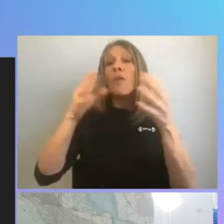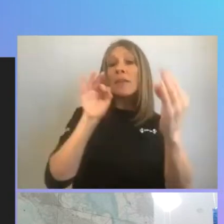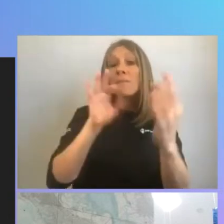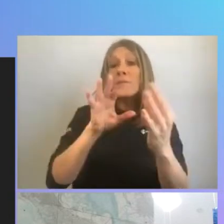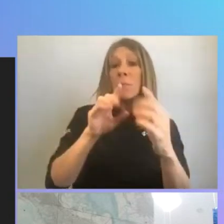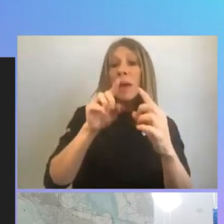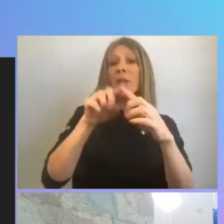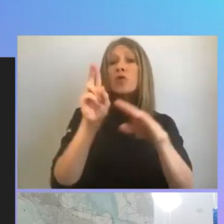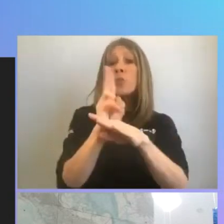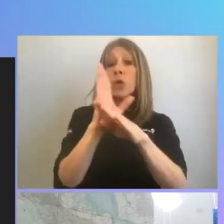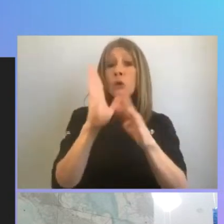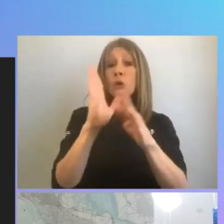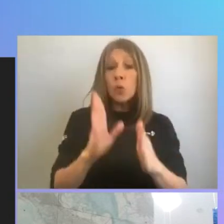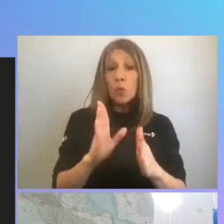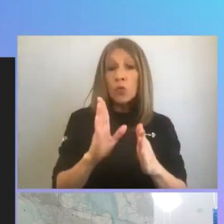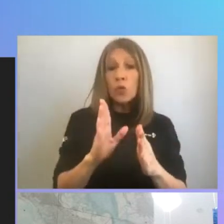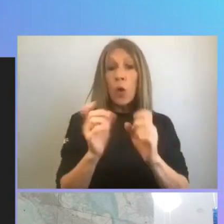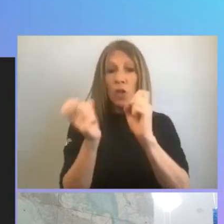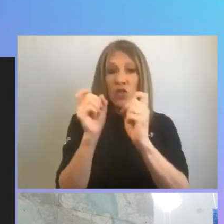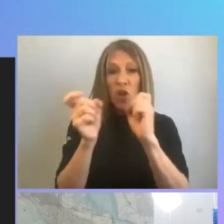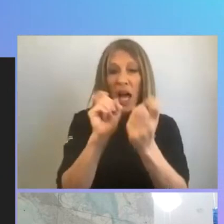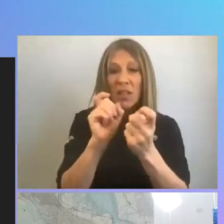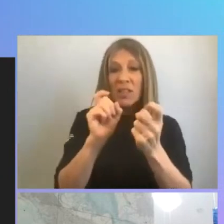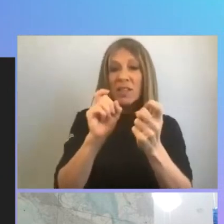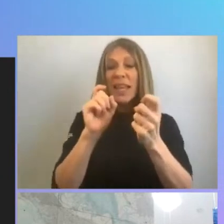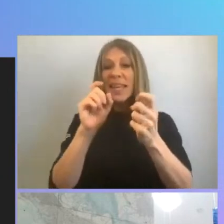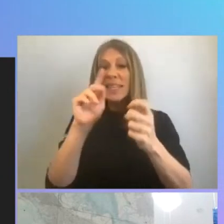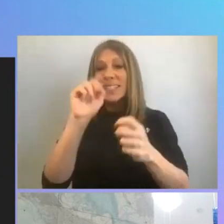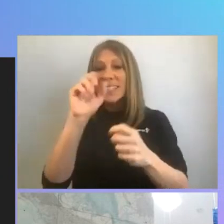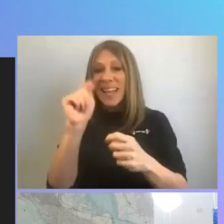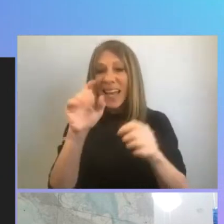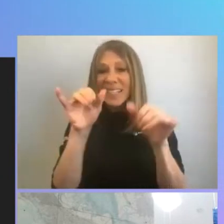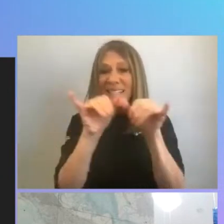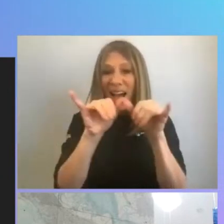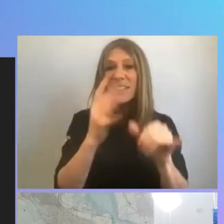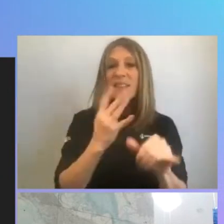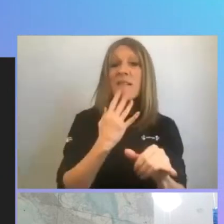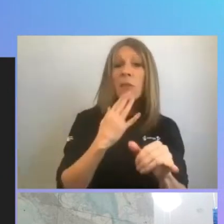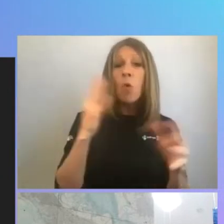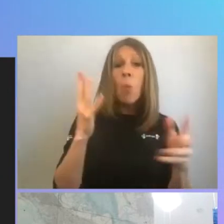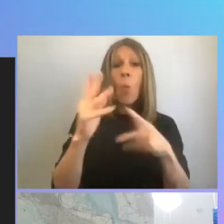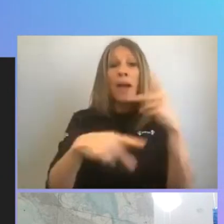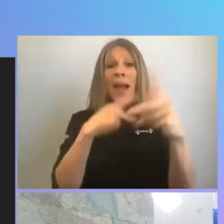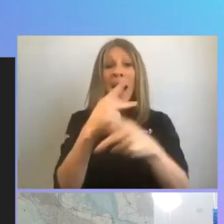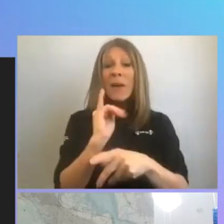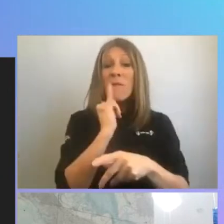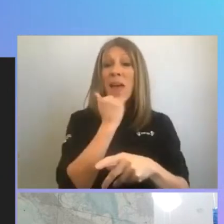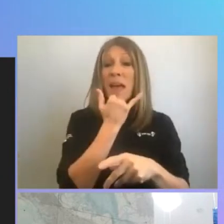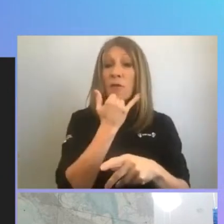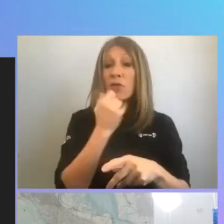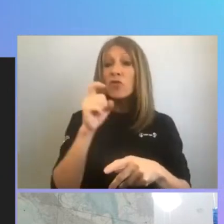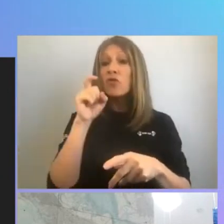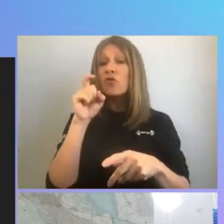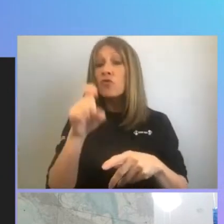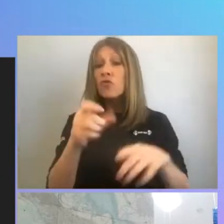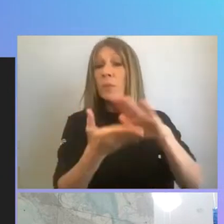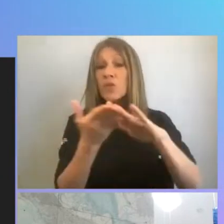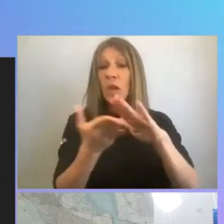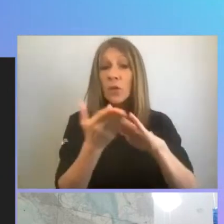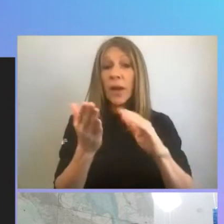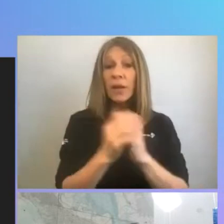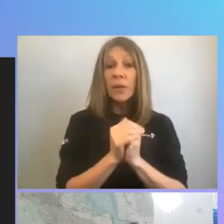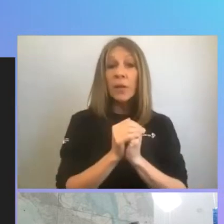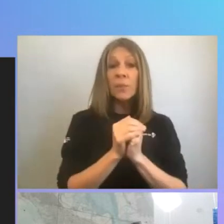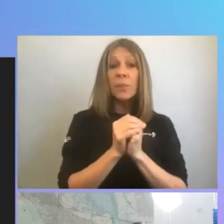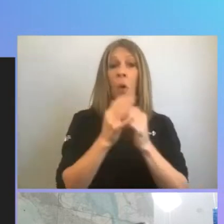user, adjusting text size and colors, what kinds of errors that you should be generating, what